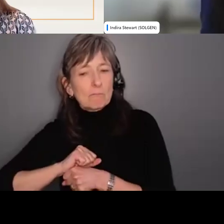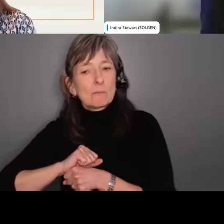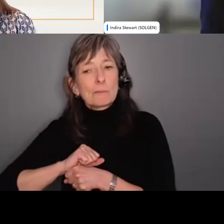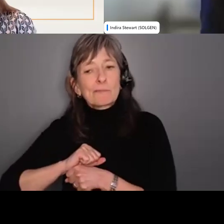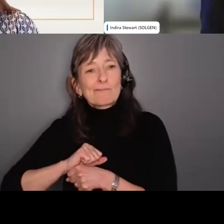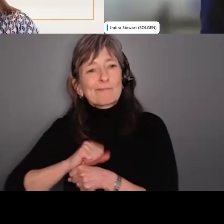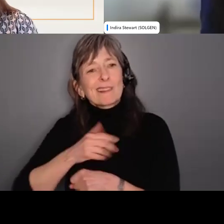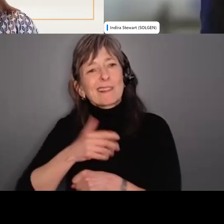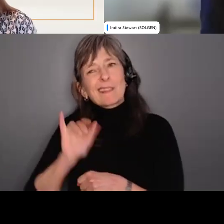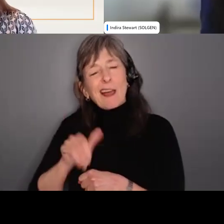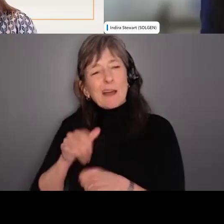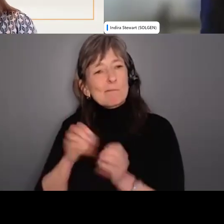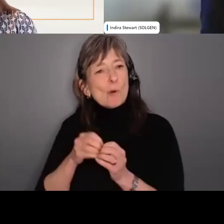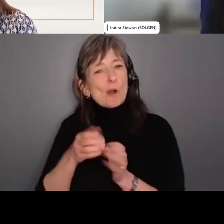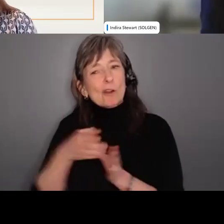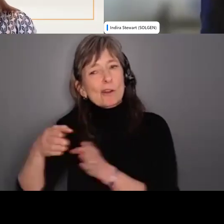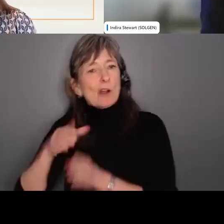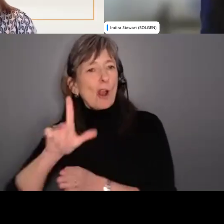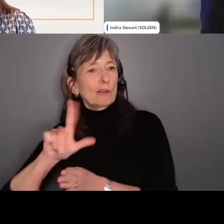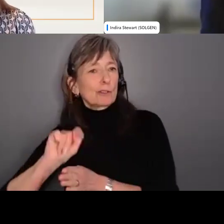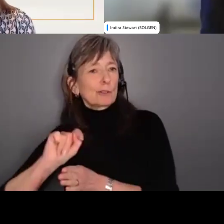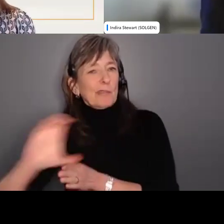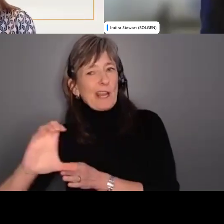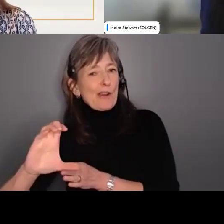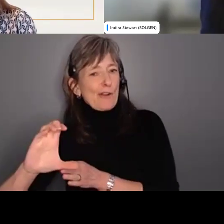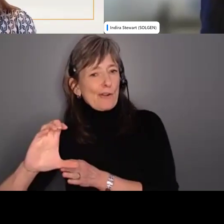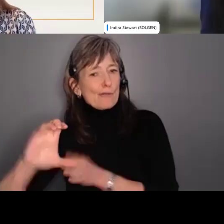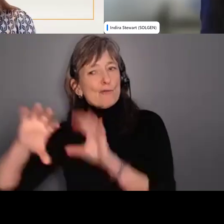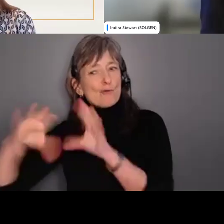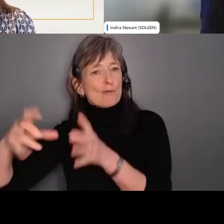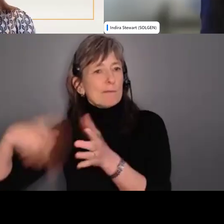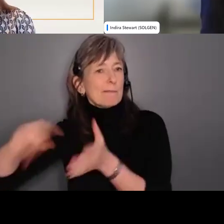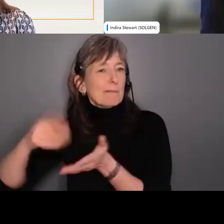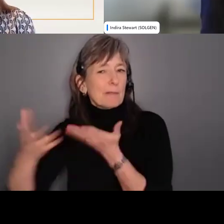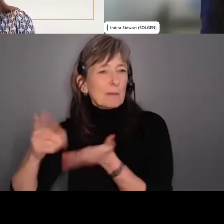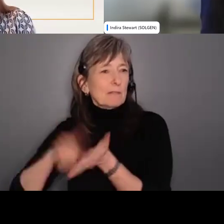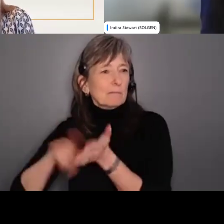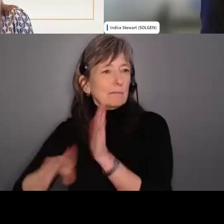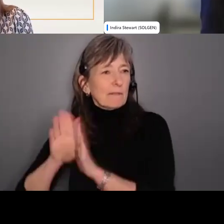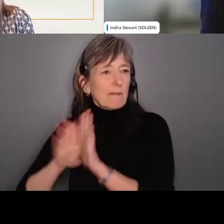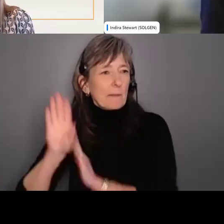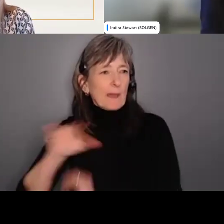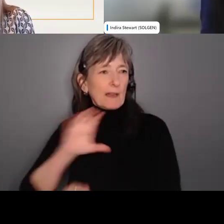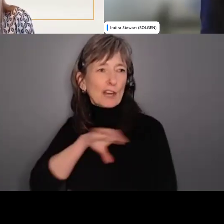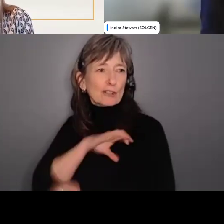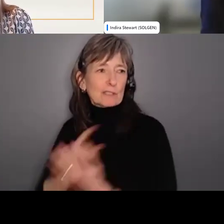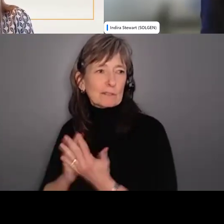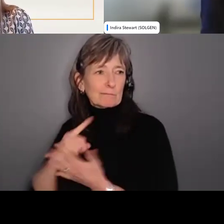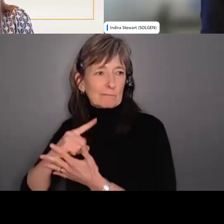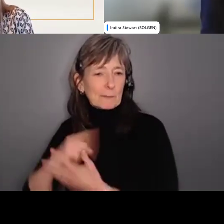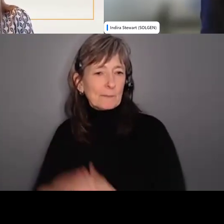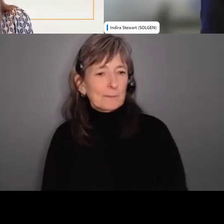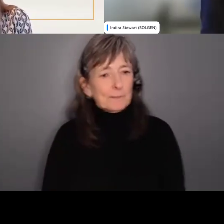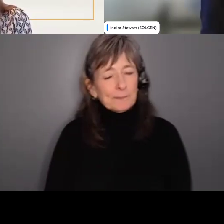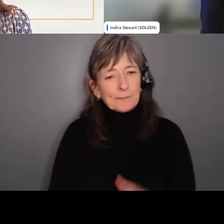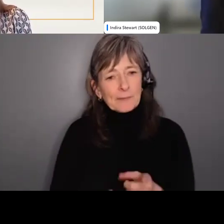the geriatric long-term care. Okay, thank you. And I know, the definition around intimate and partner